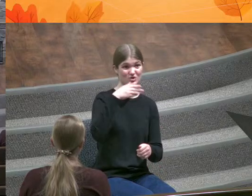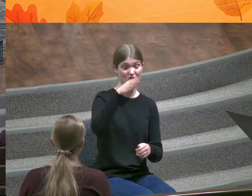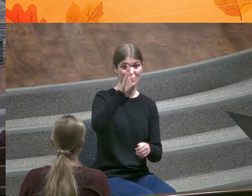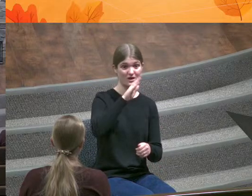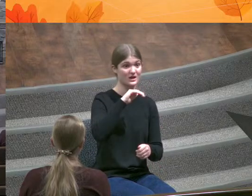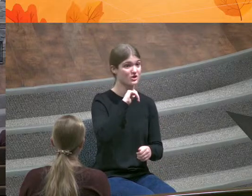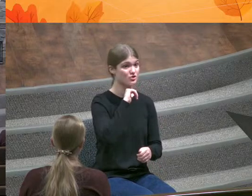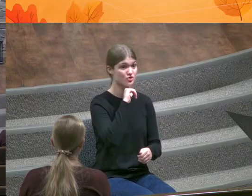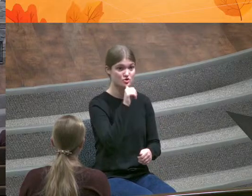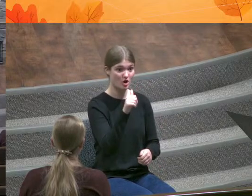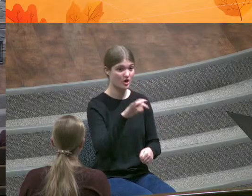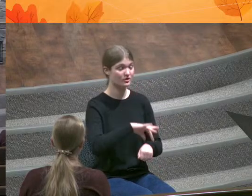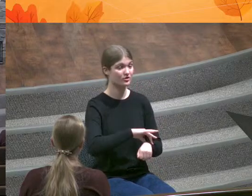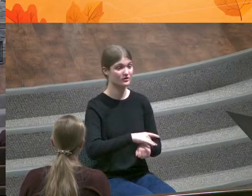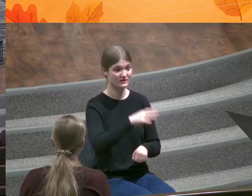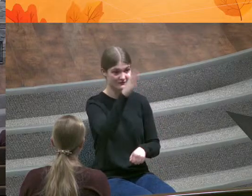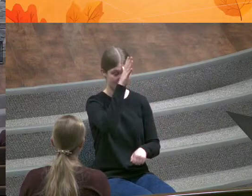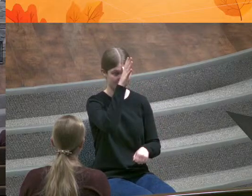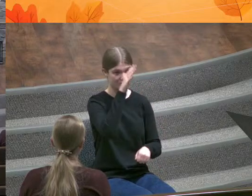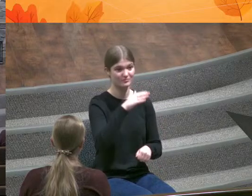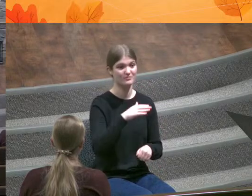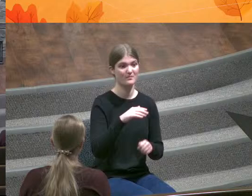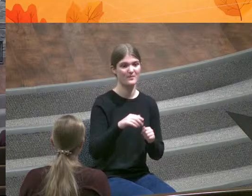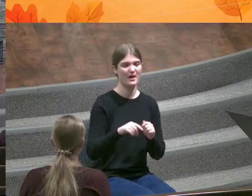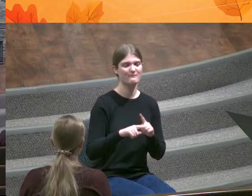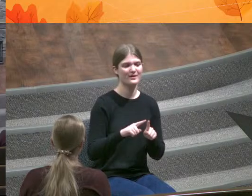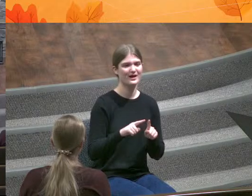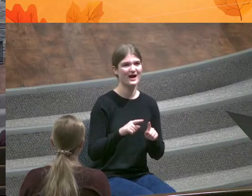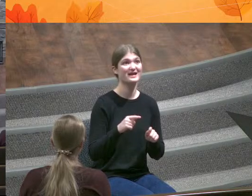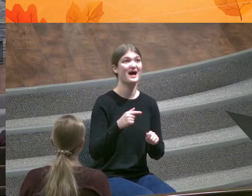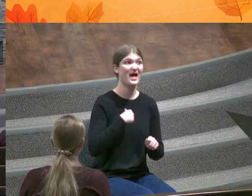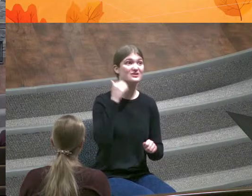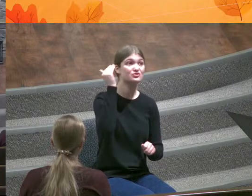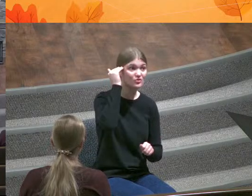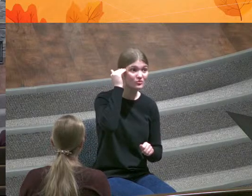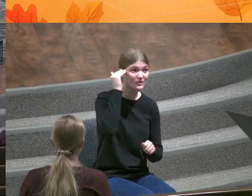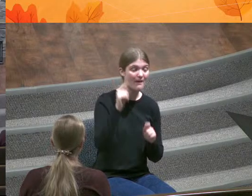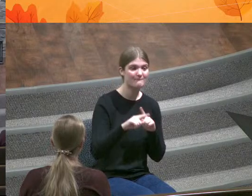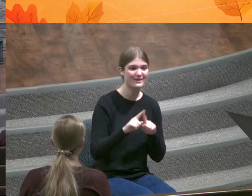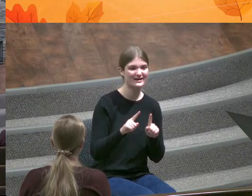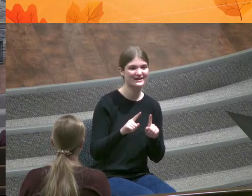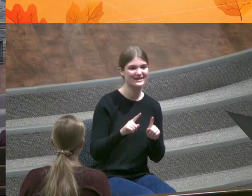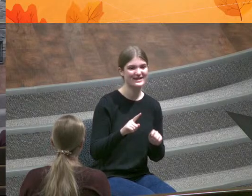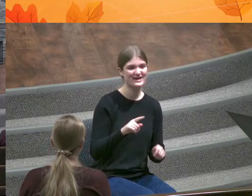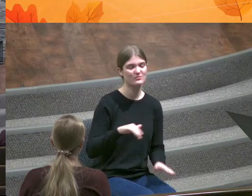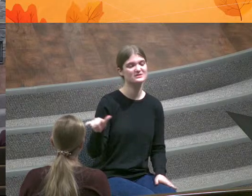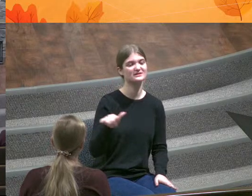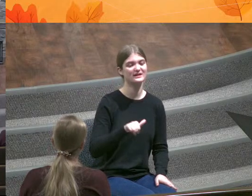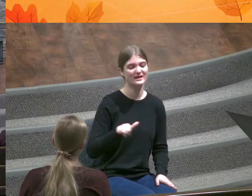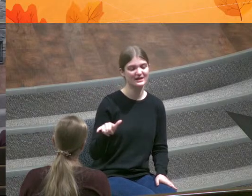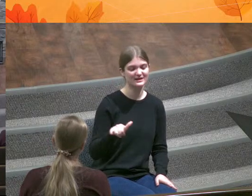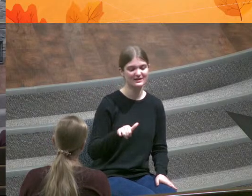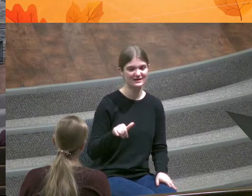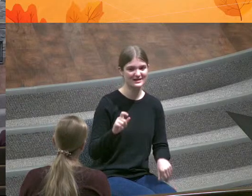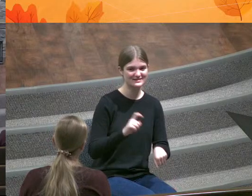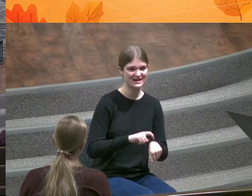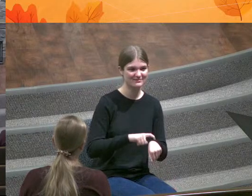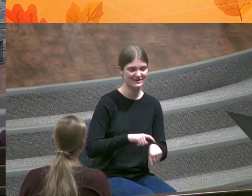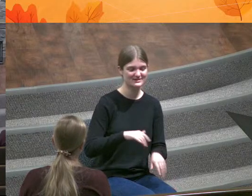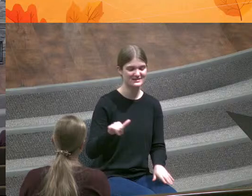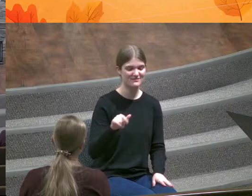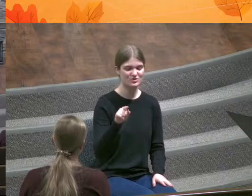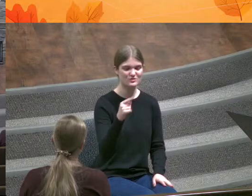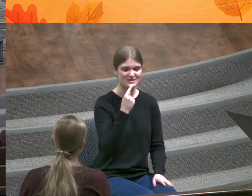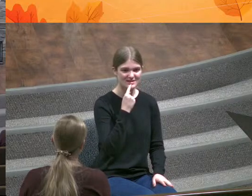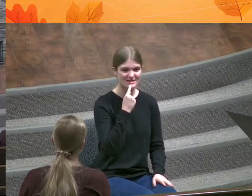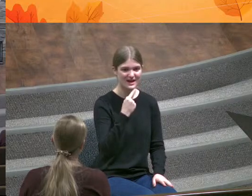earthly father, but we're singing to a heavenly father. He said, I know that. But it was like in timing, as if